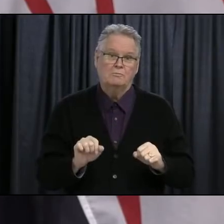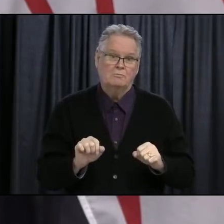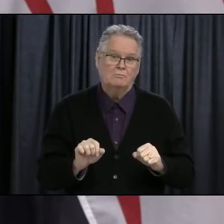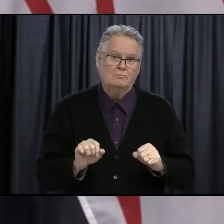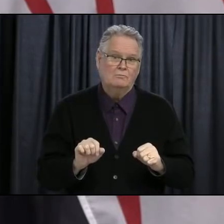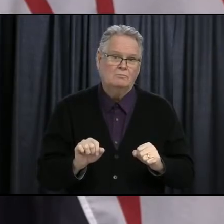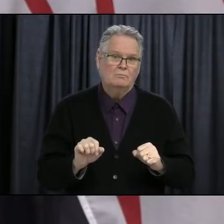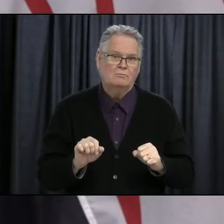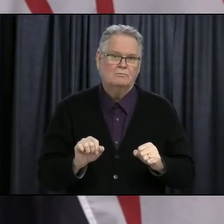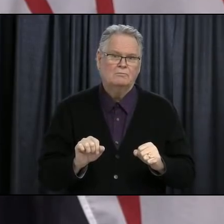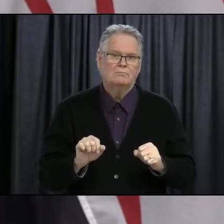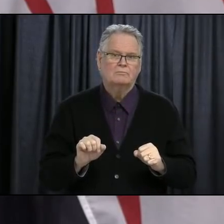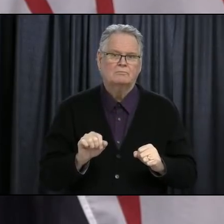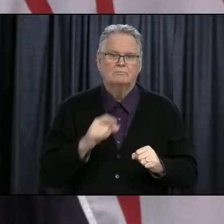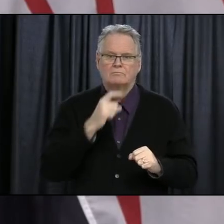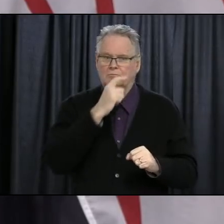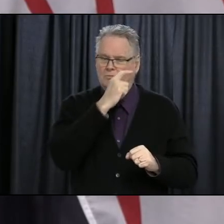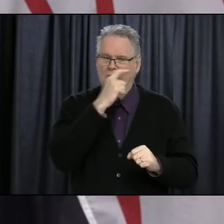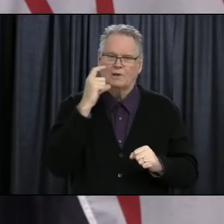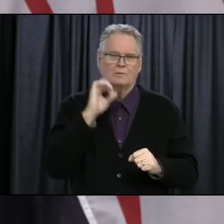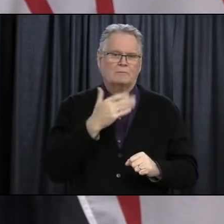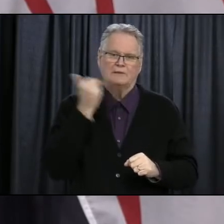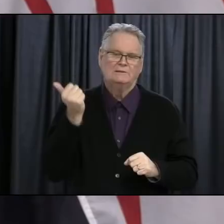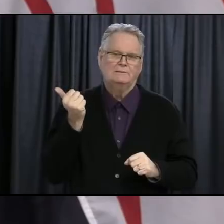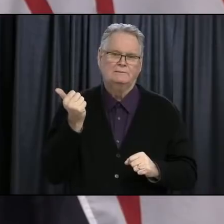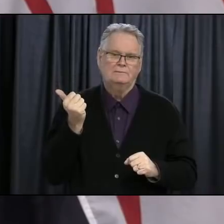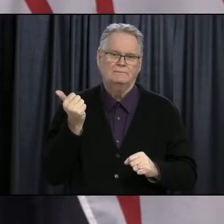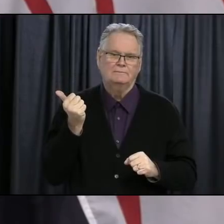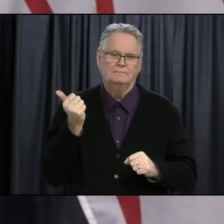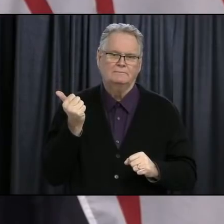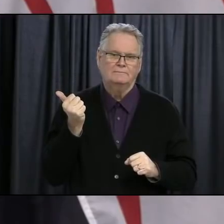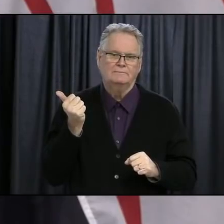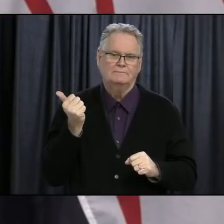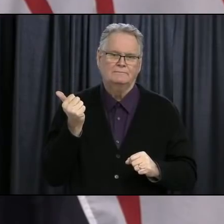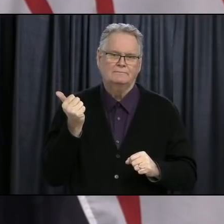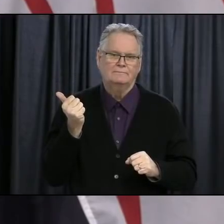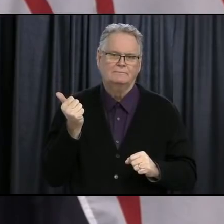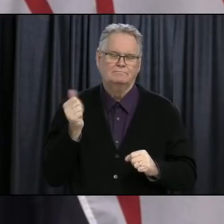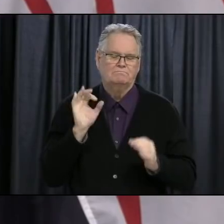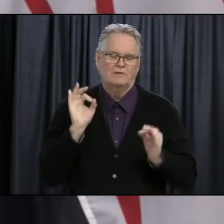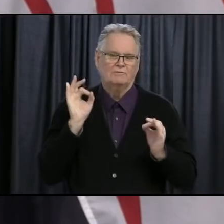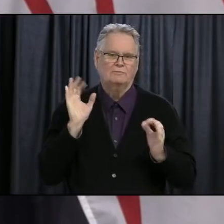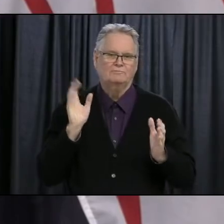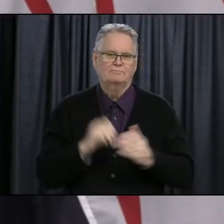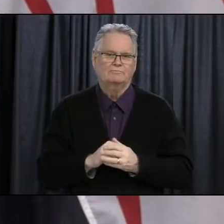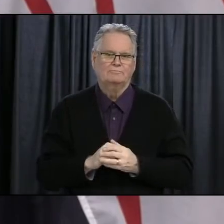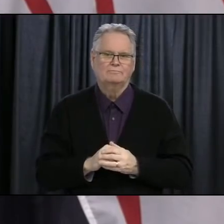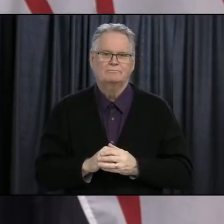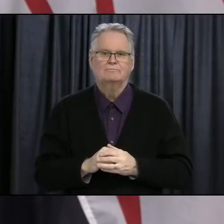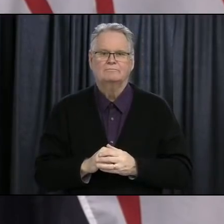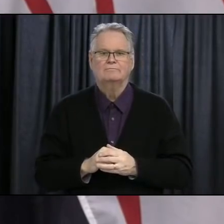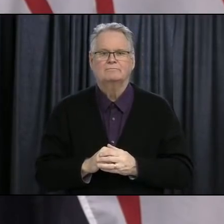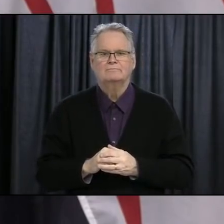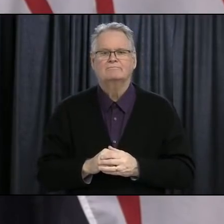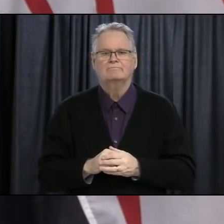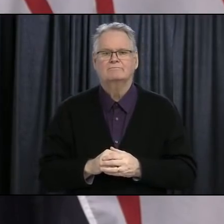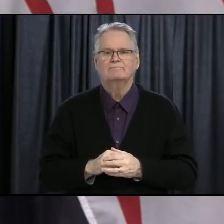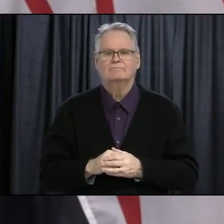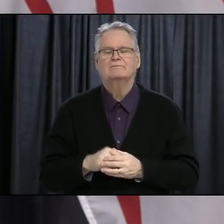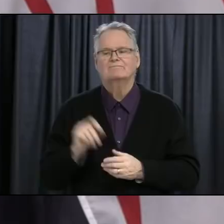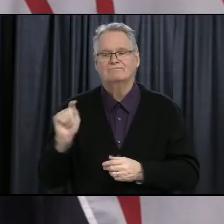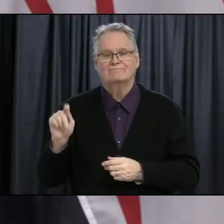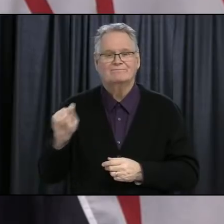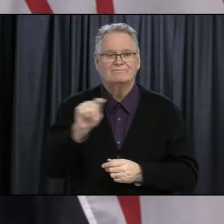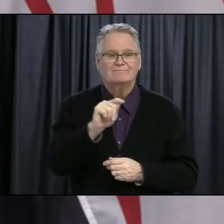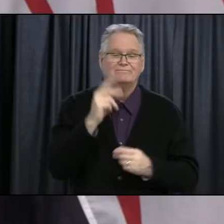the importance of the mask requirement and are doing their best to get it right. Anyone who has a legitimate mask exemption due